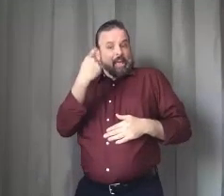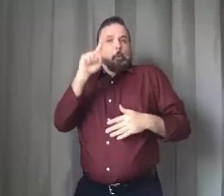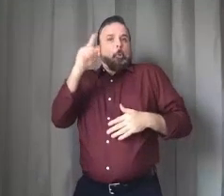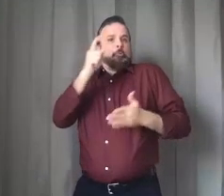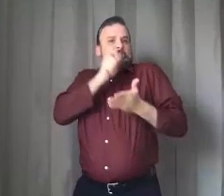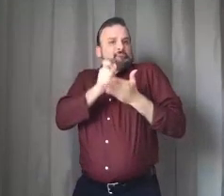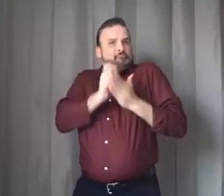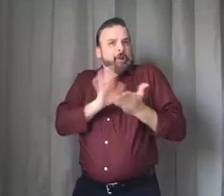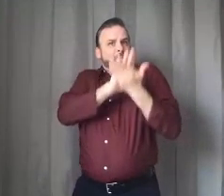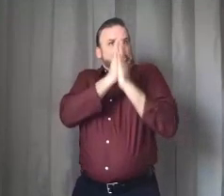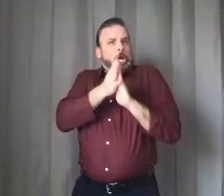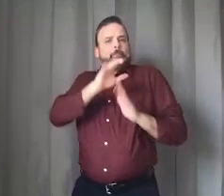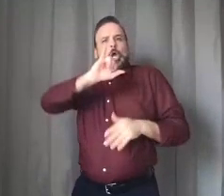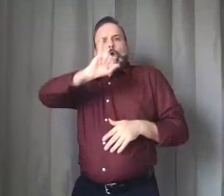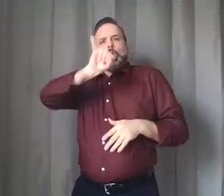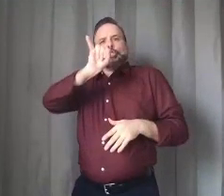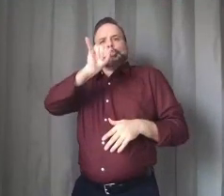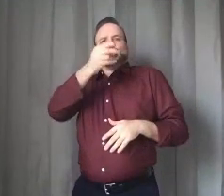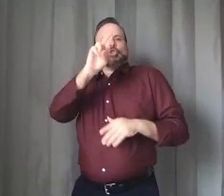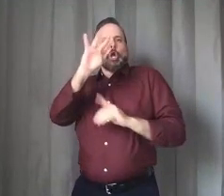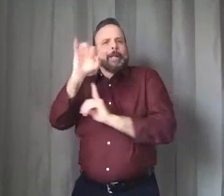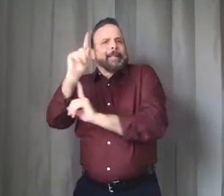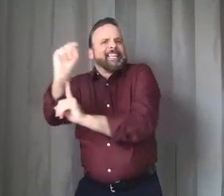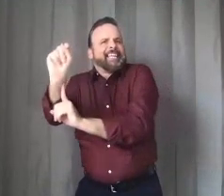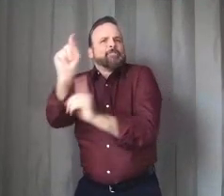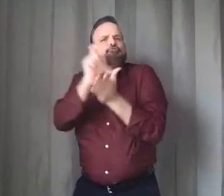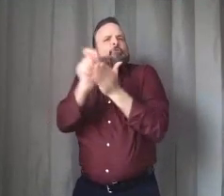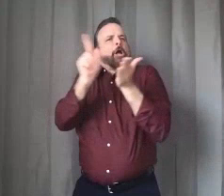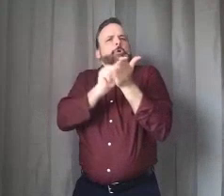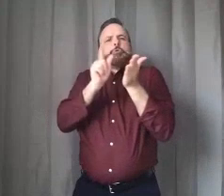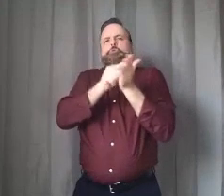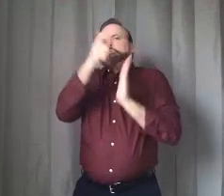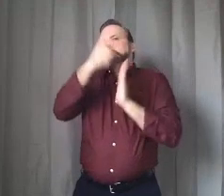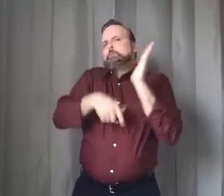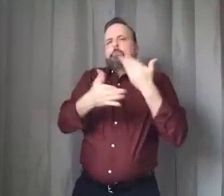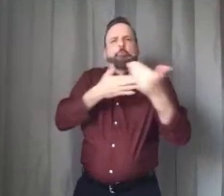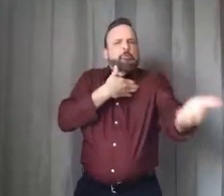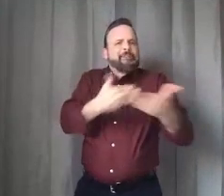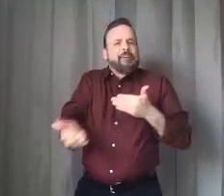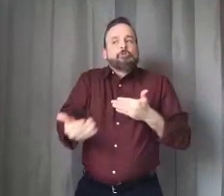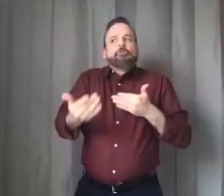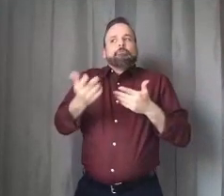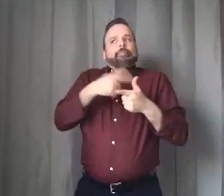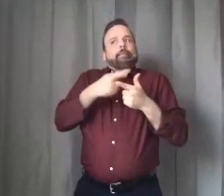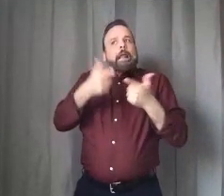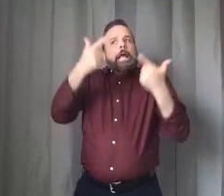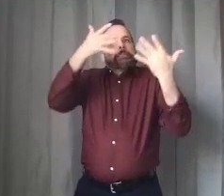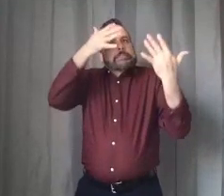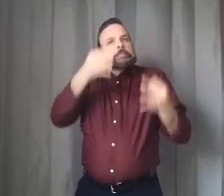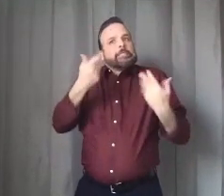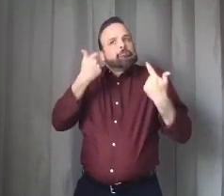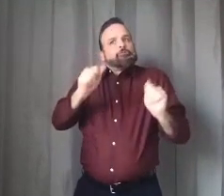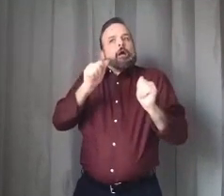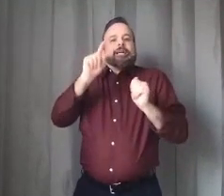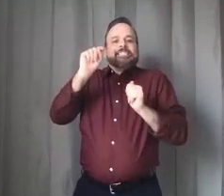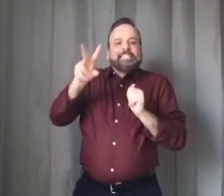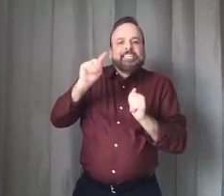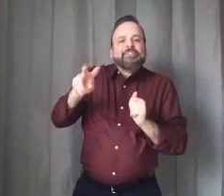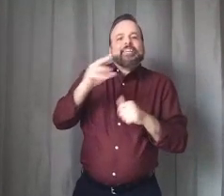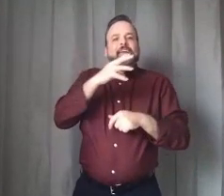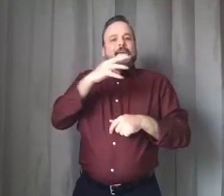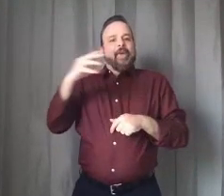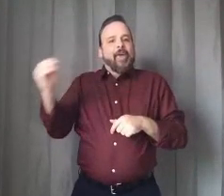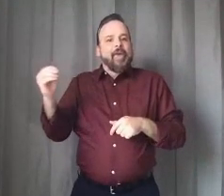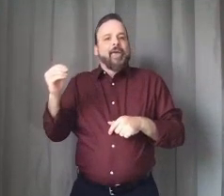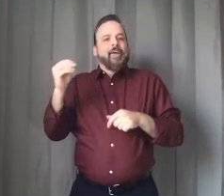and I had a path to it. And then I changed my mind and decided to try fiction and television and other things. But I never had this